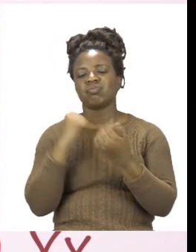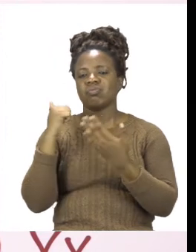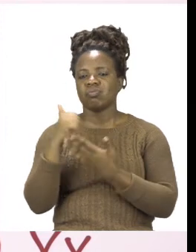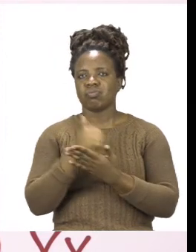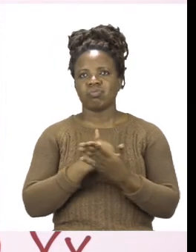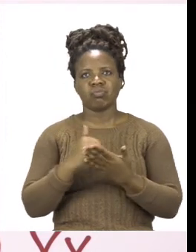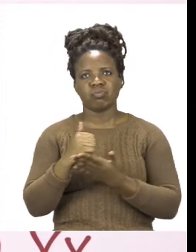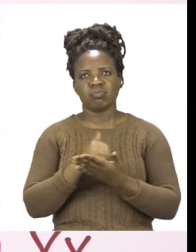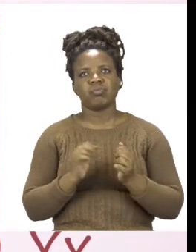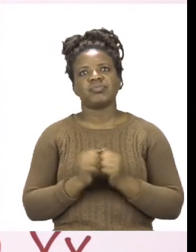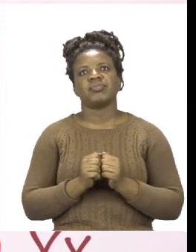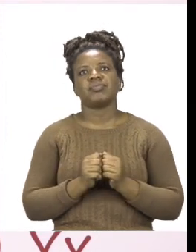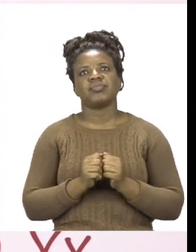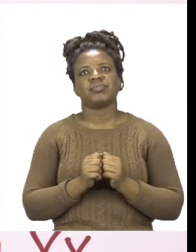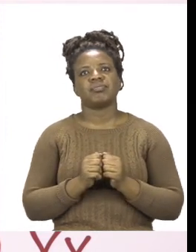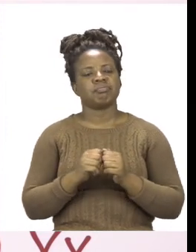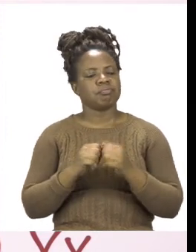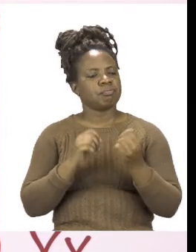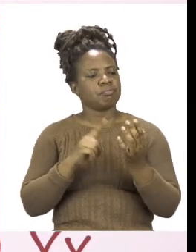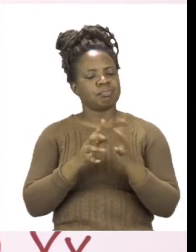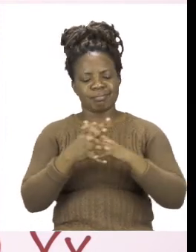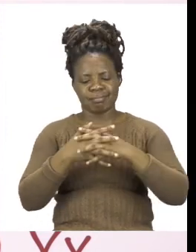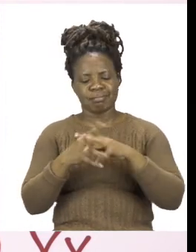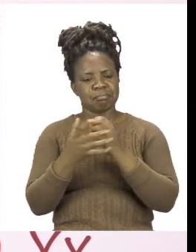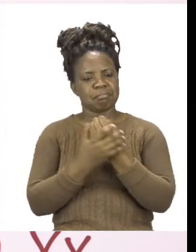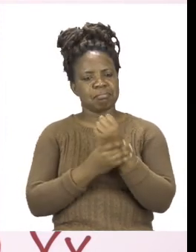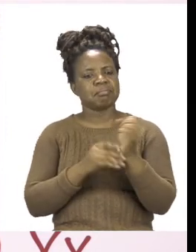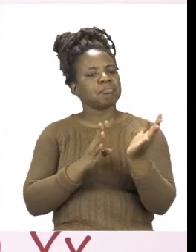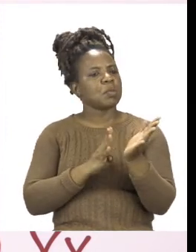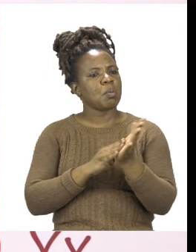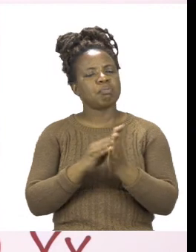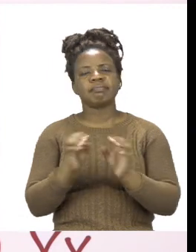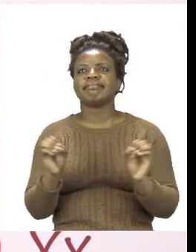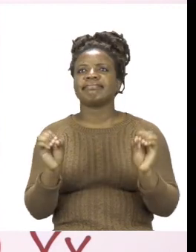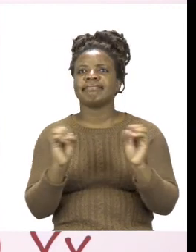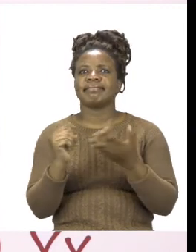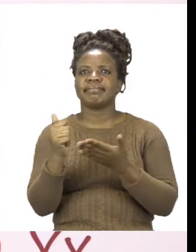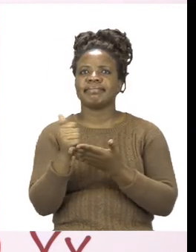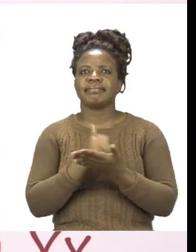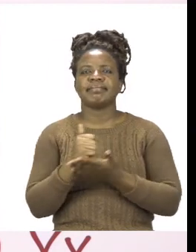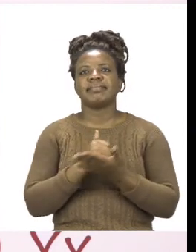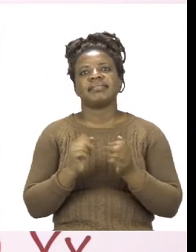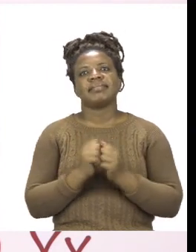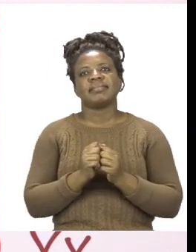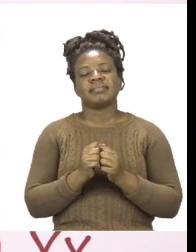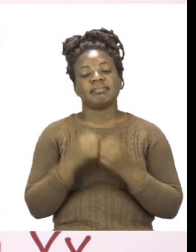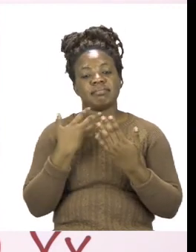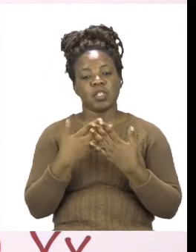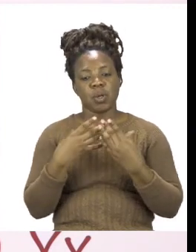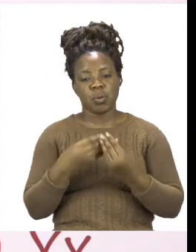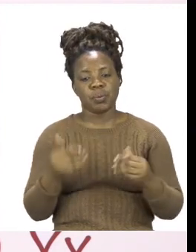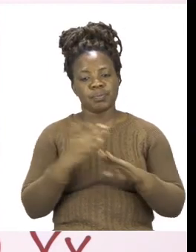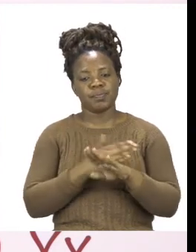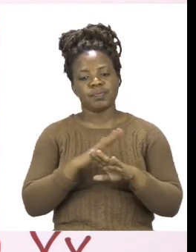have no germs around you by sanitizing regularly. Make sure your hands are dry before you touch